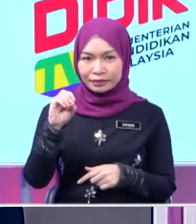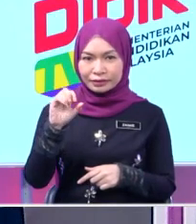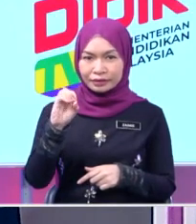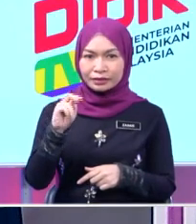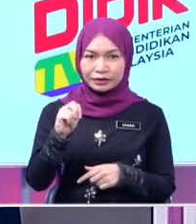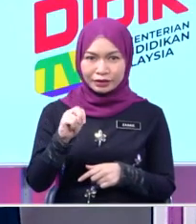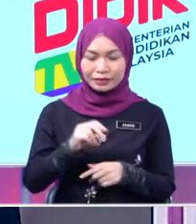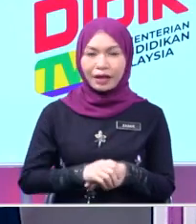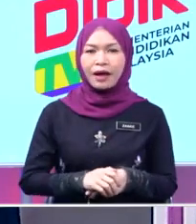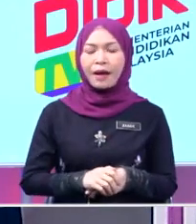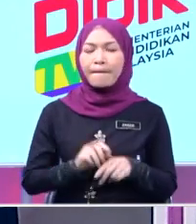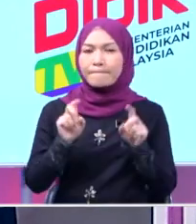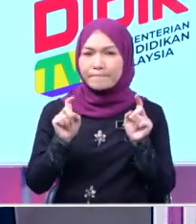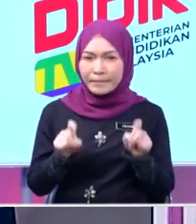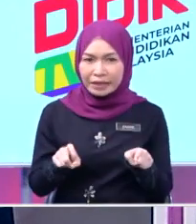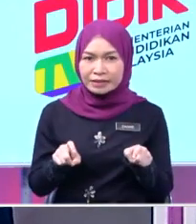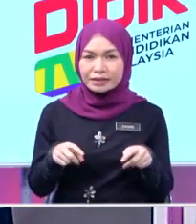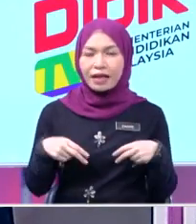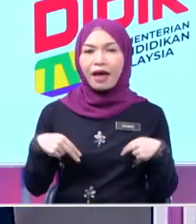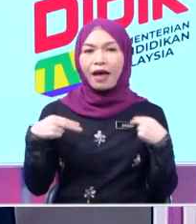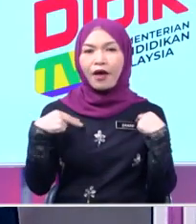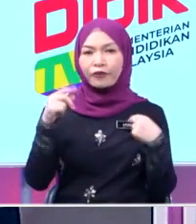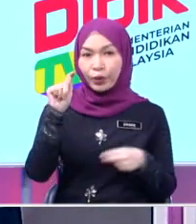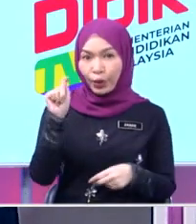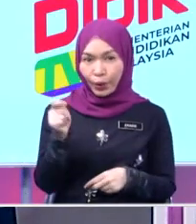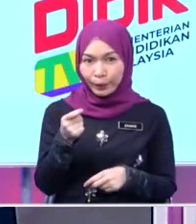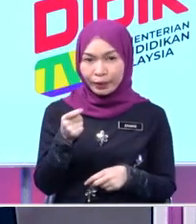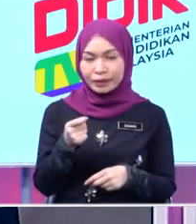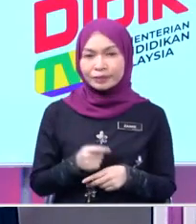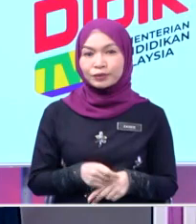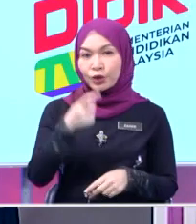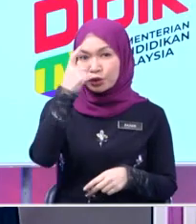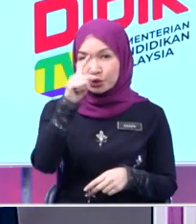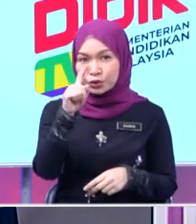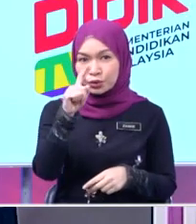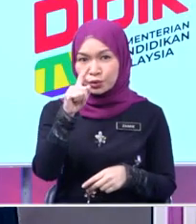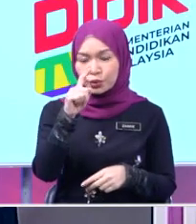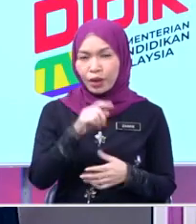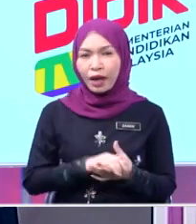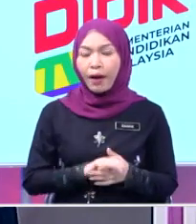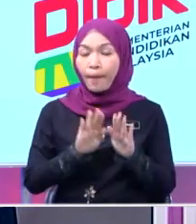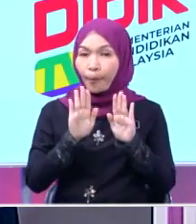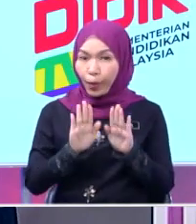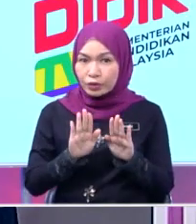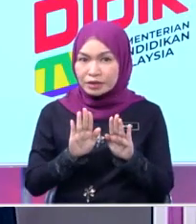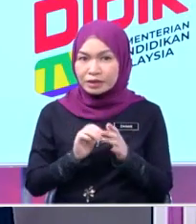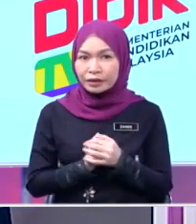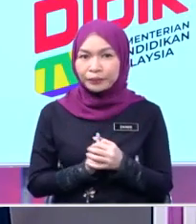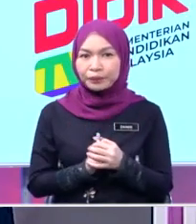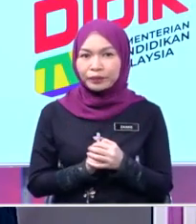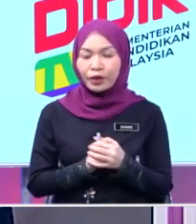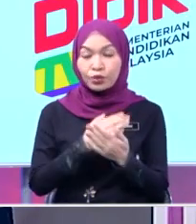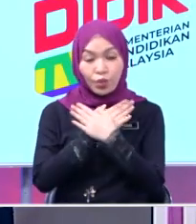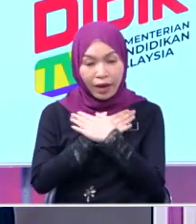the function of a comma is to pause slightly, because when the reader is reading, if there's no punctuation, we'll